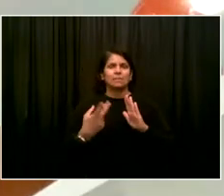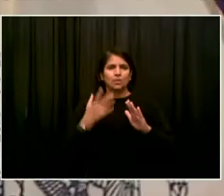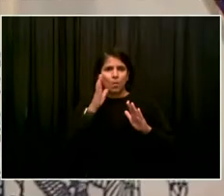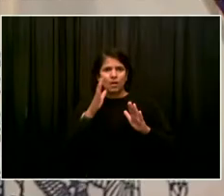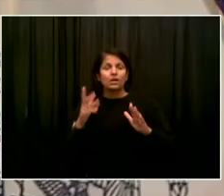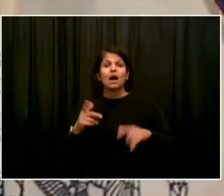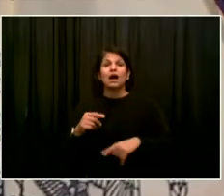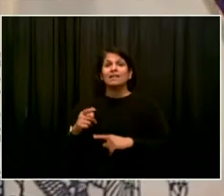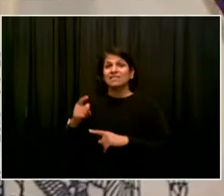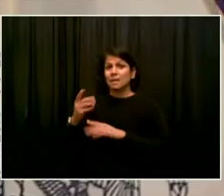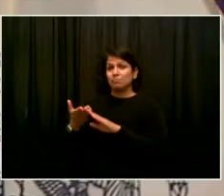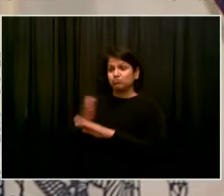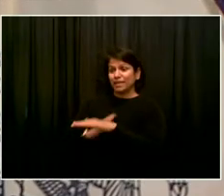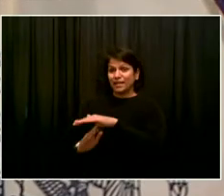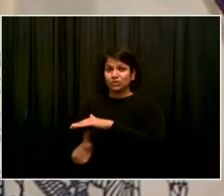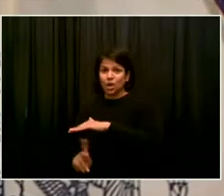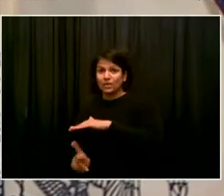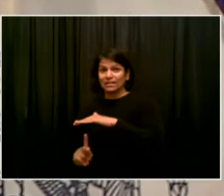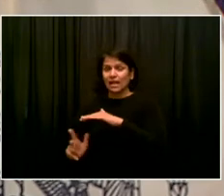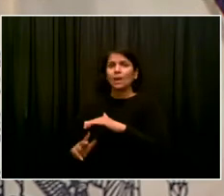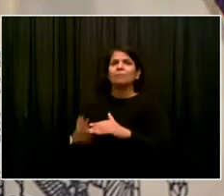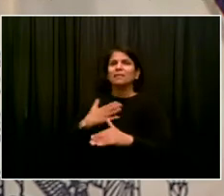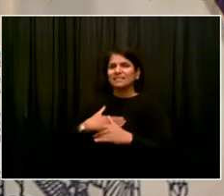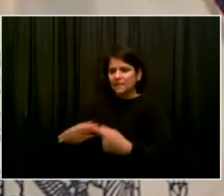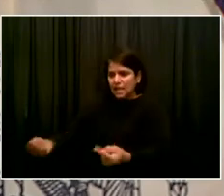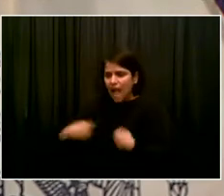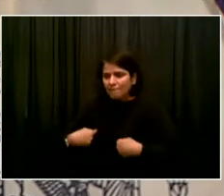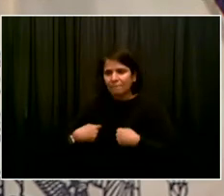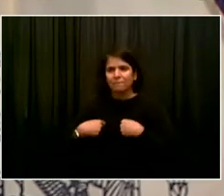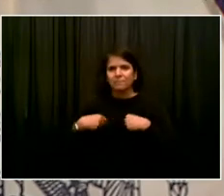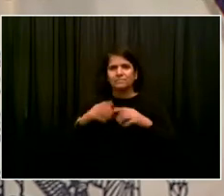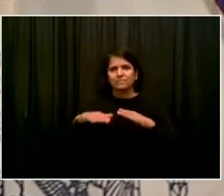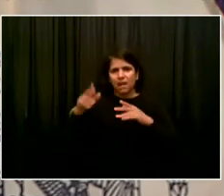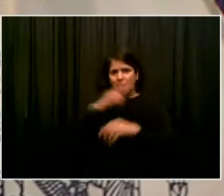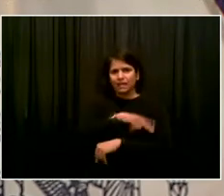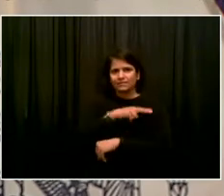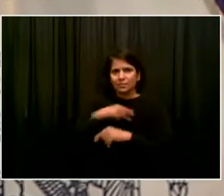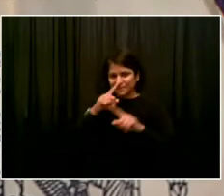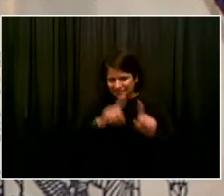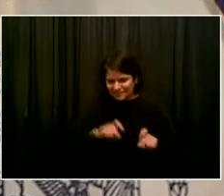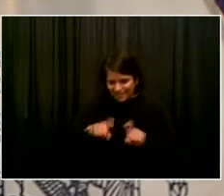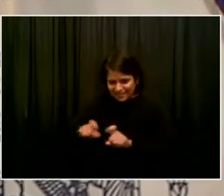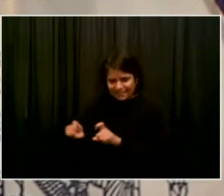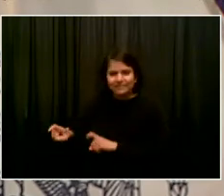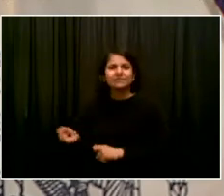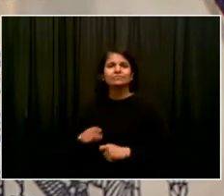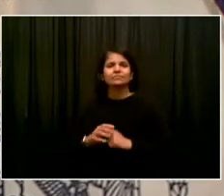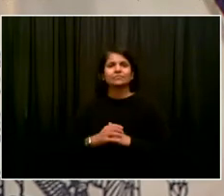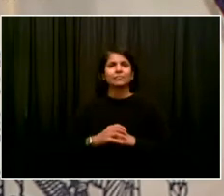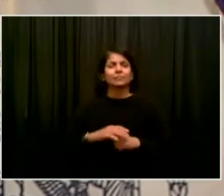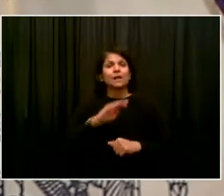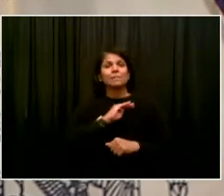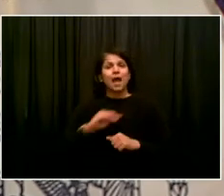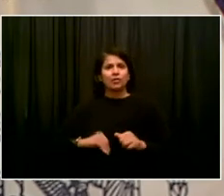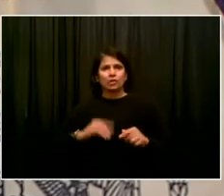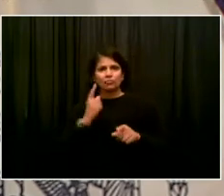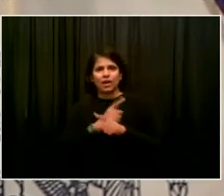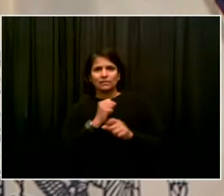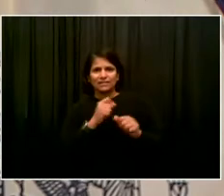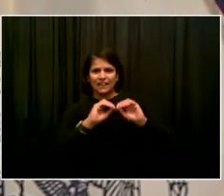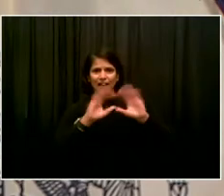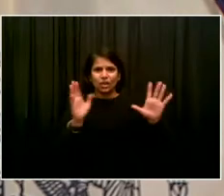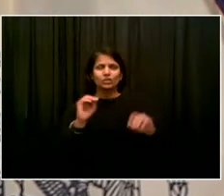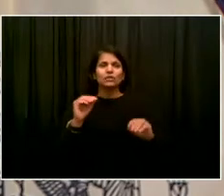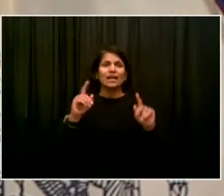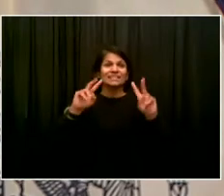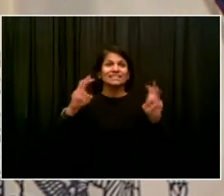them. Clarifying with you, Dr. Long, elementary, middle, high school, those are all the